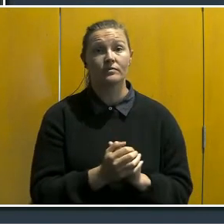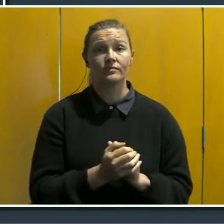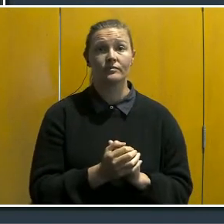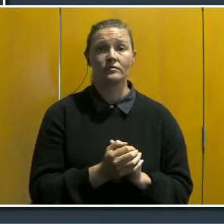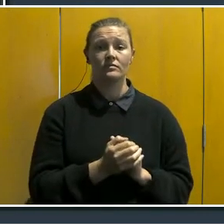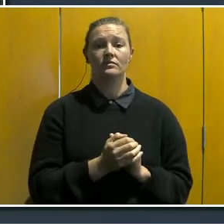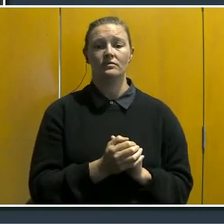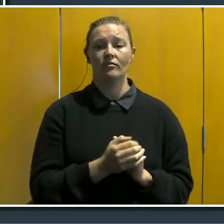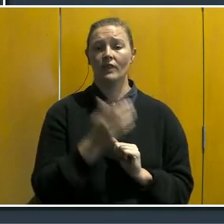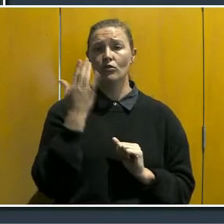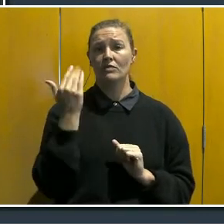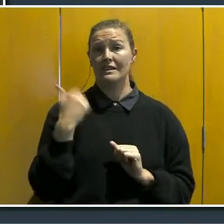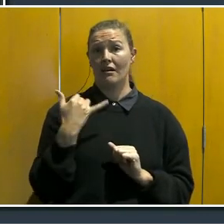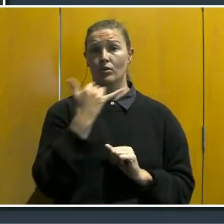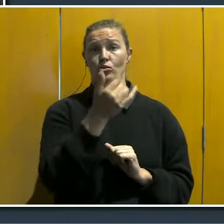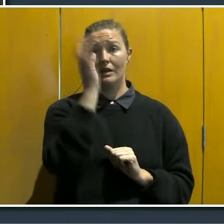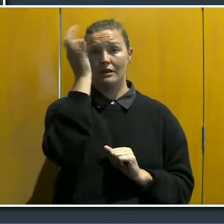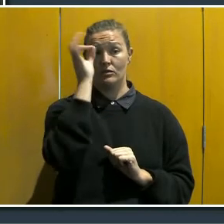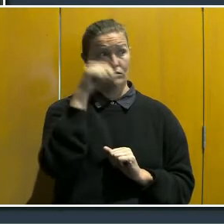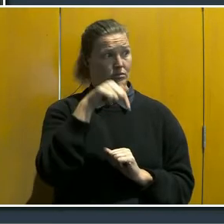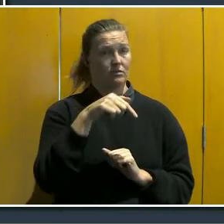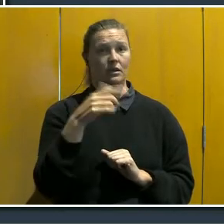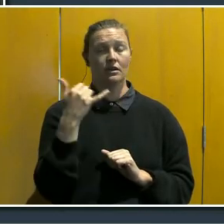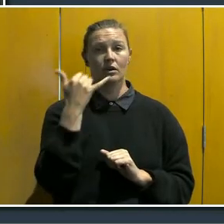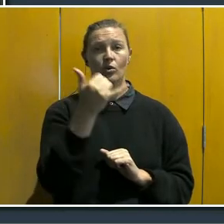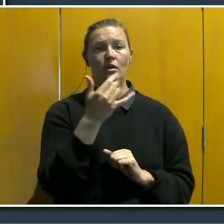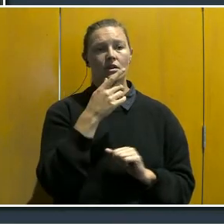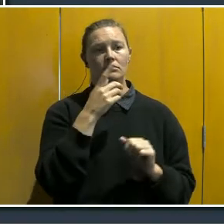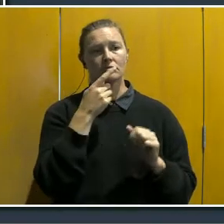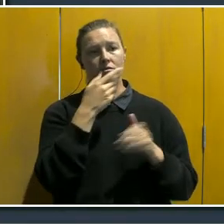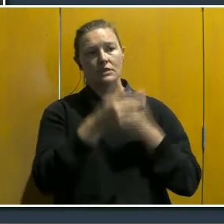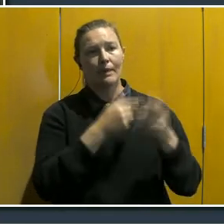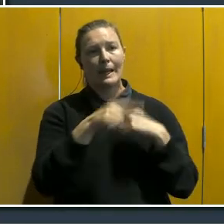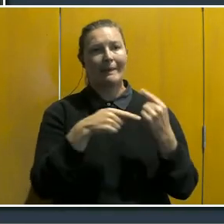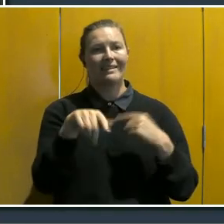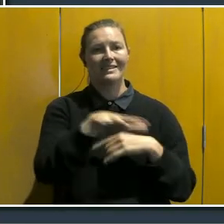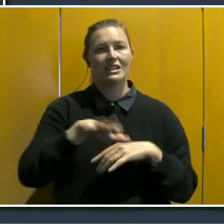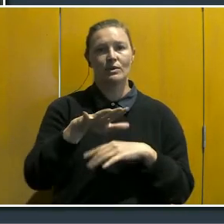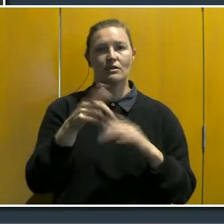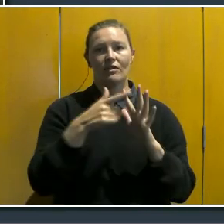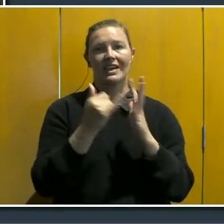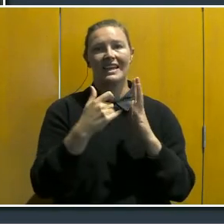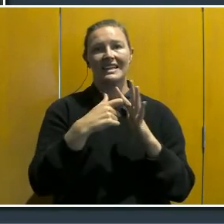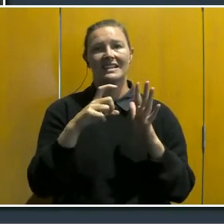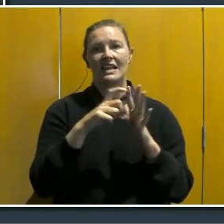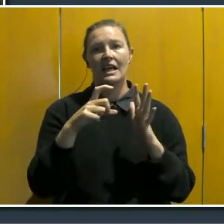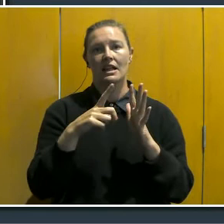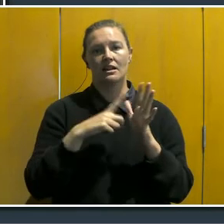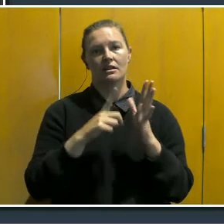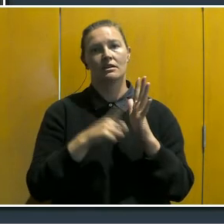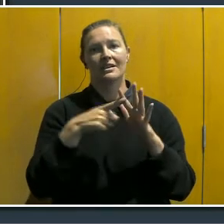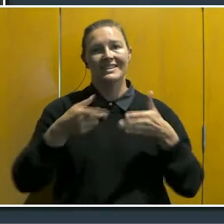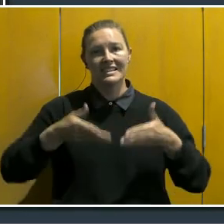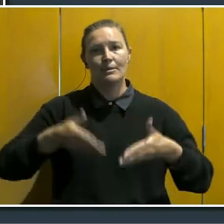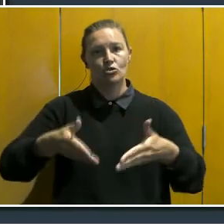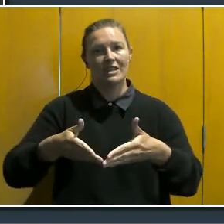In a recent phone call to this council regarding the state of the Eskdale Cemetery, which is within Napier City, I was told that